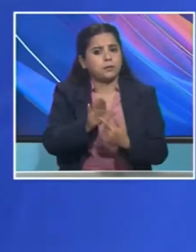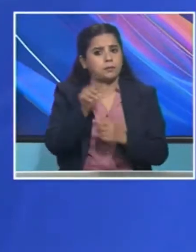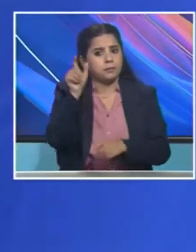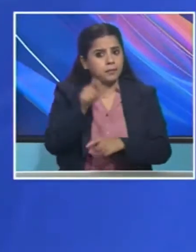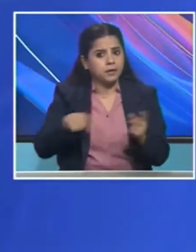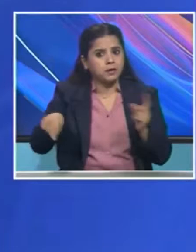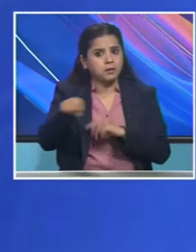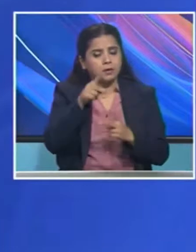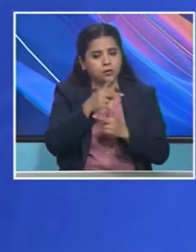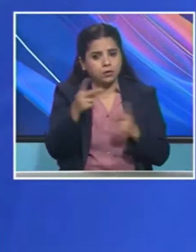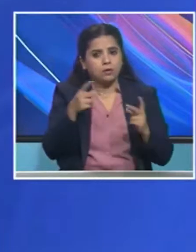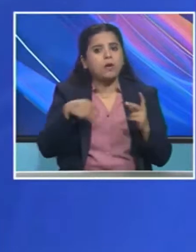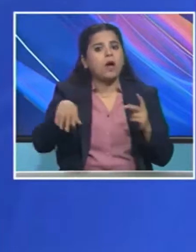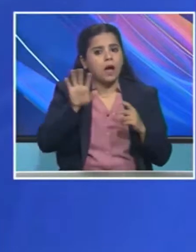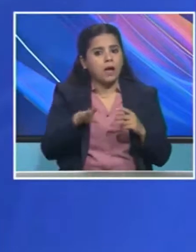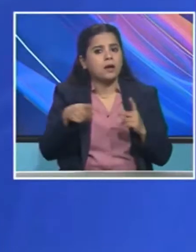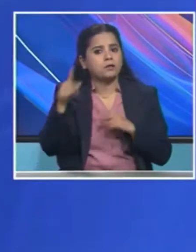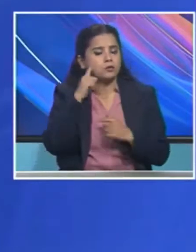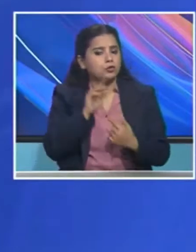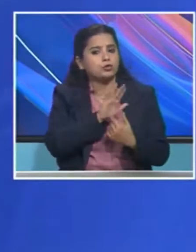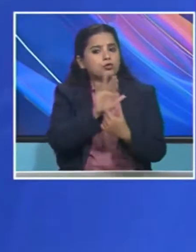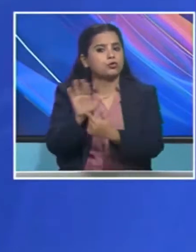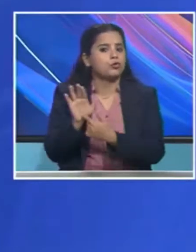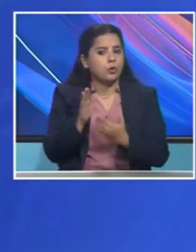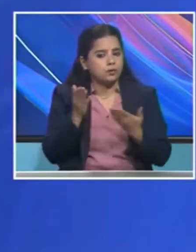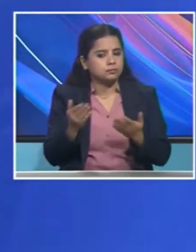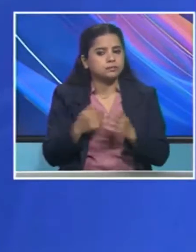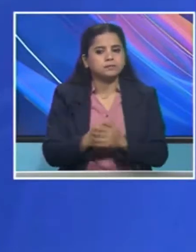the foreground.